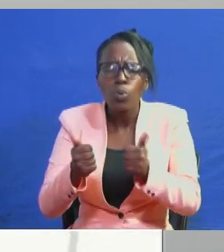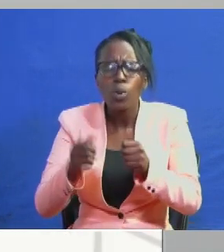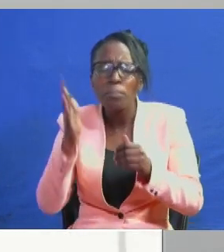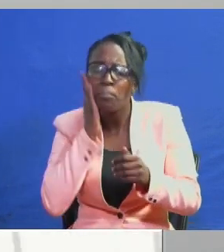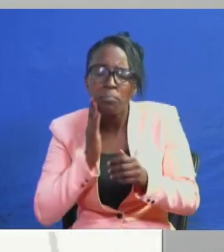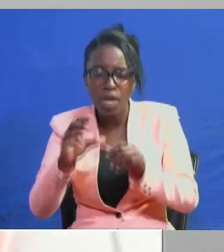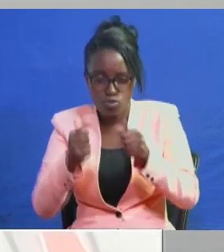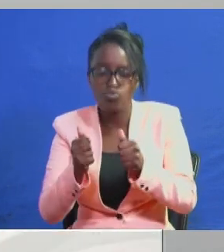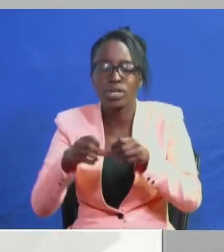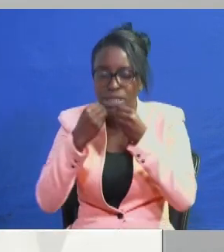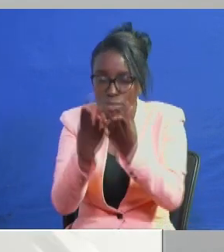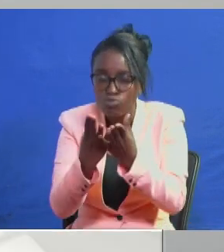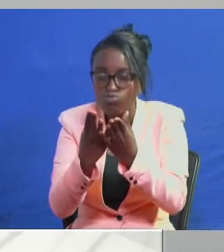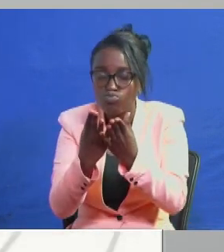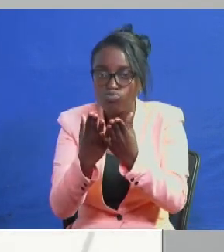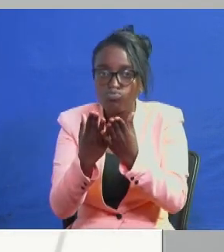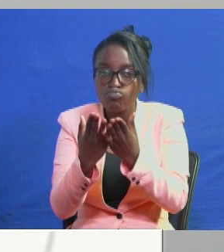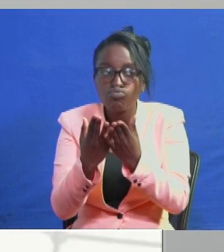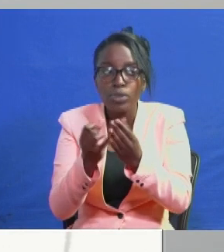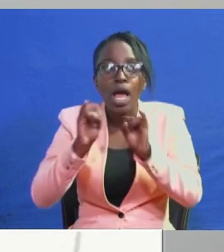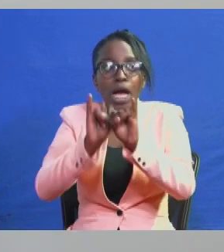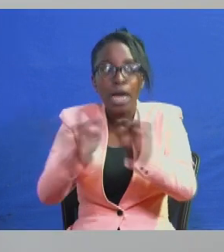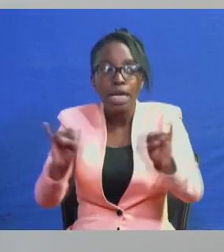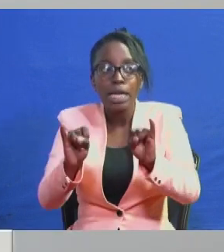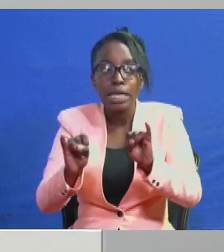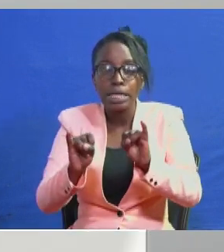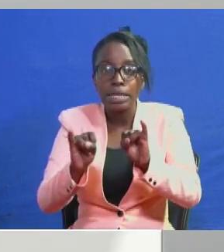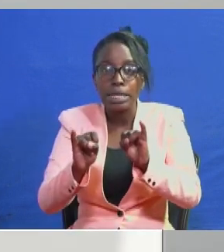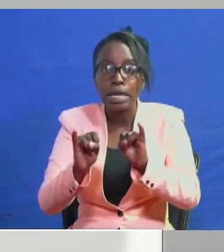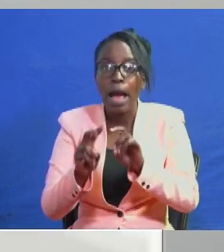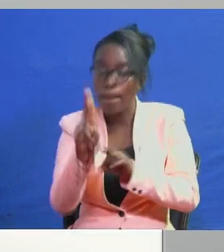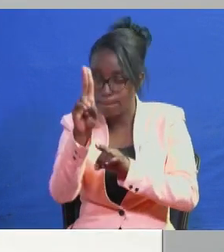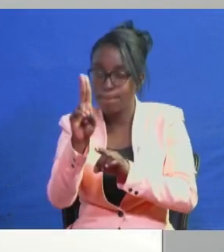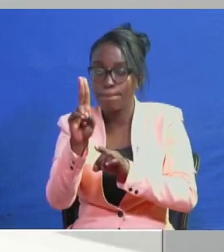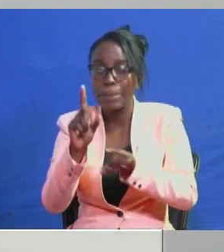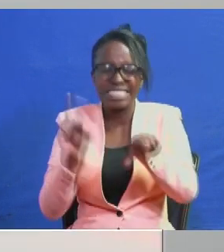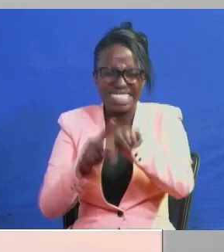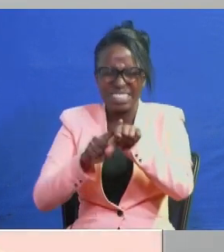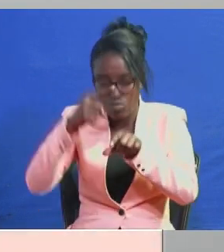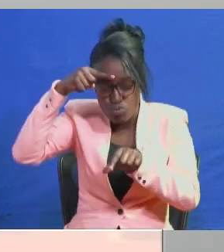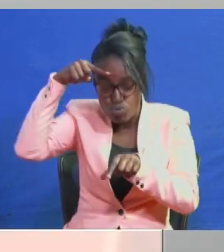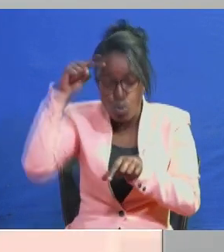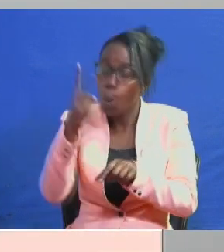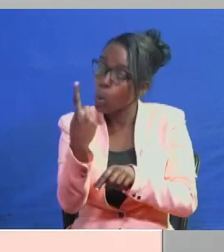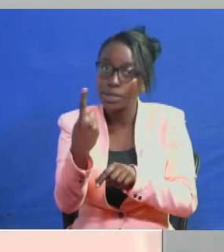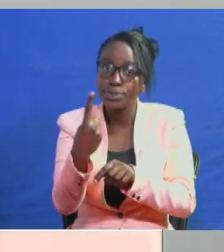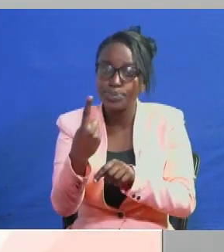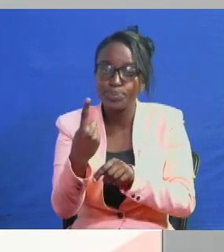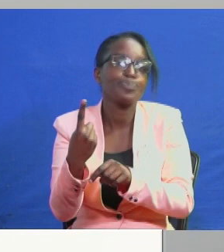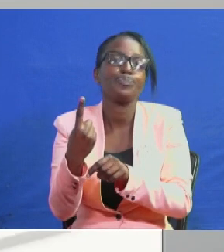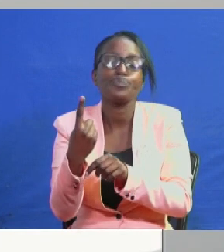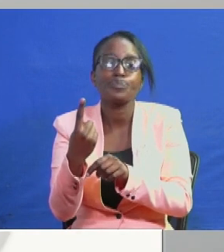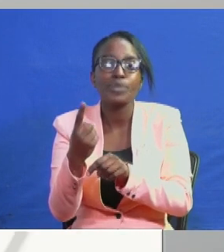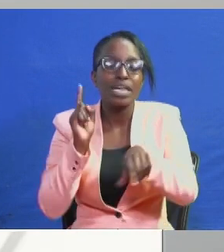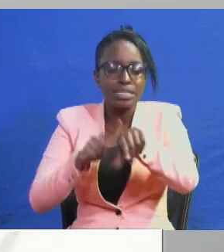pronounced, and actually it cleans up, and that is why they call the bald the upara. For women, because of also the